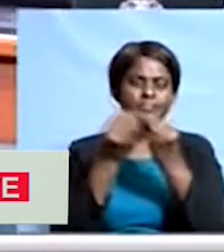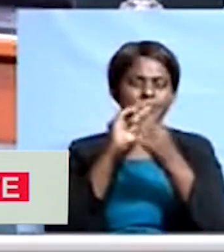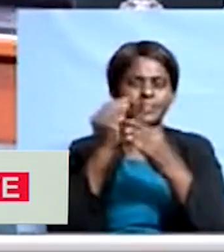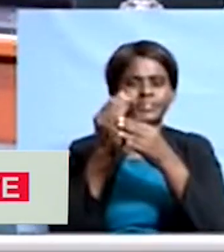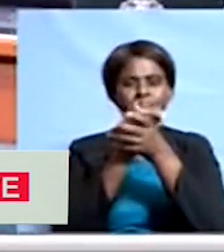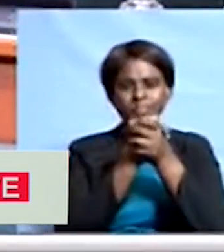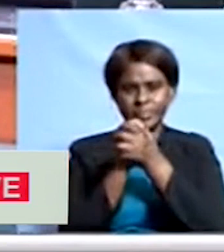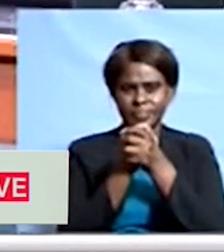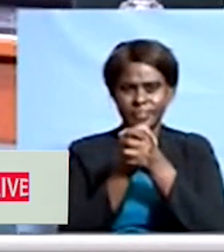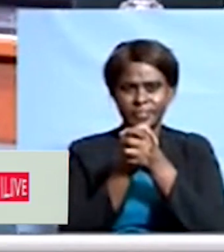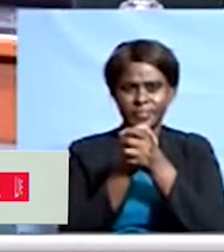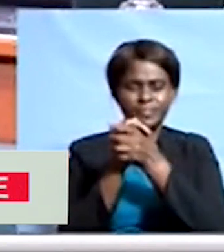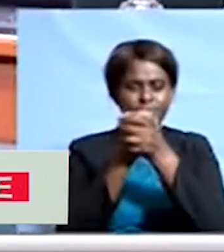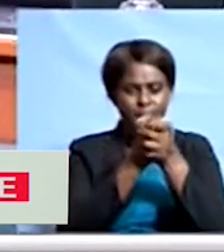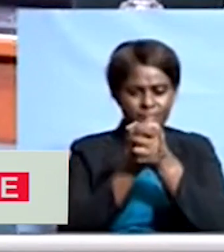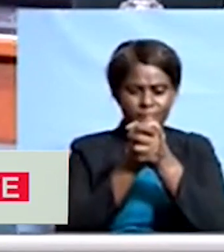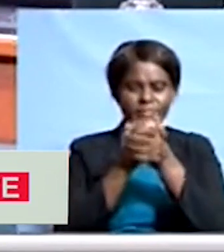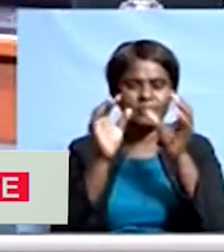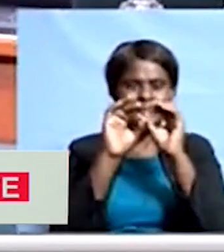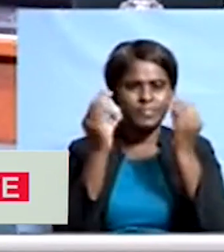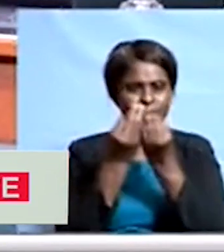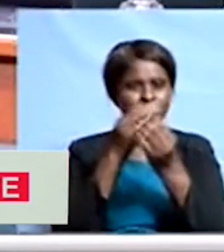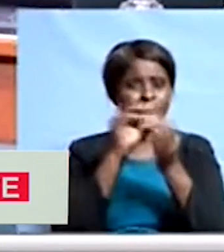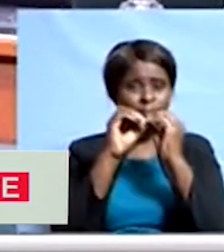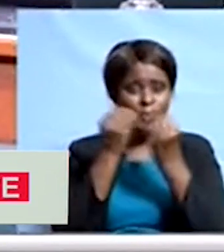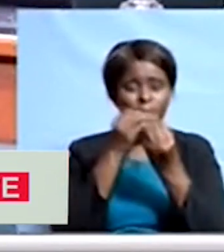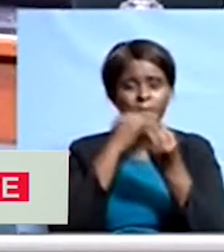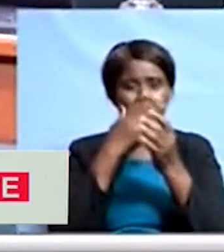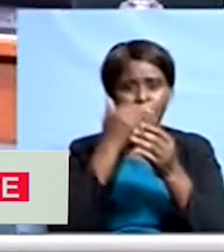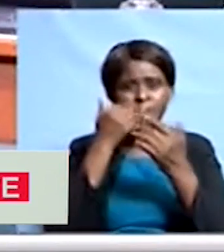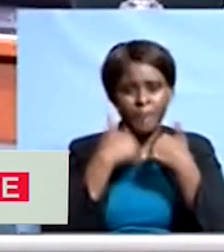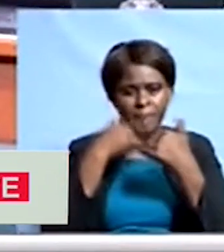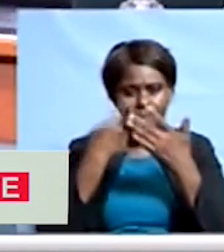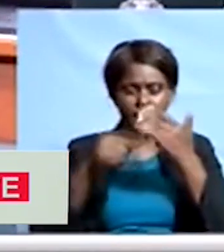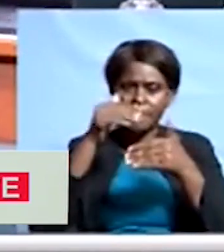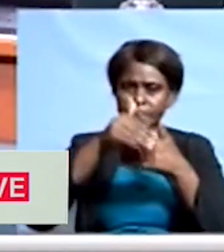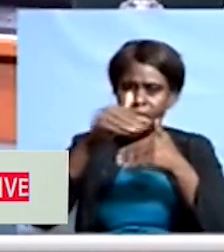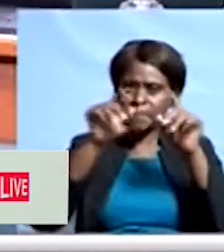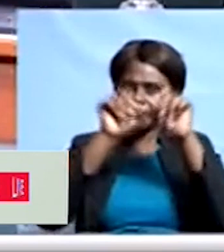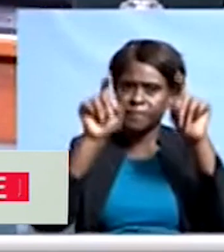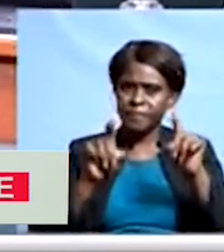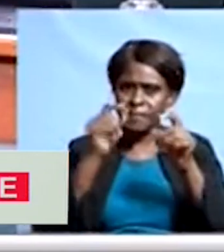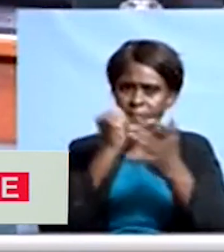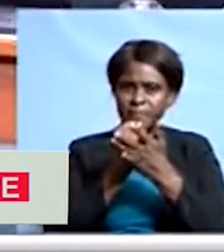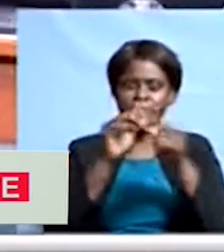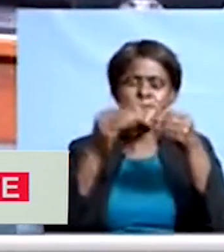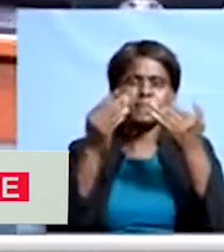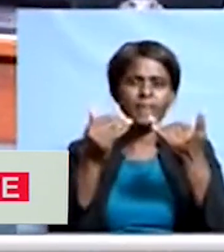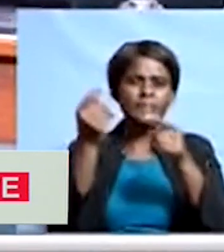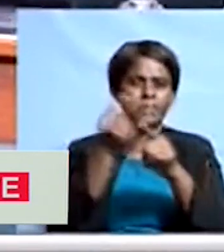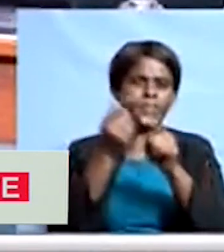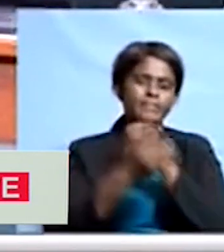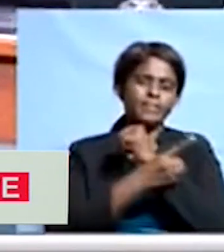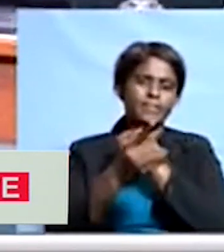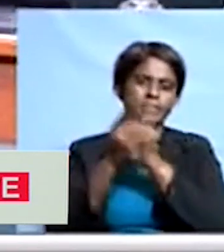cooperative. The cooperative or farmer organization should have a registration certificate issued by the